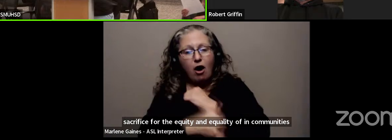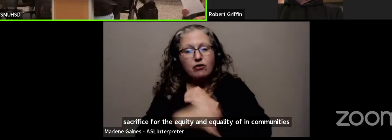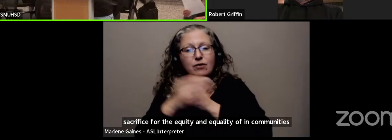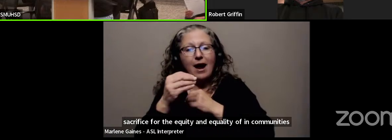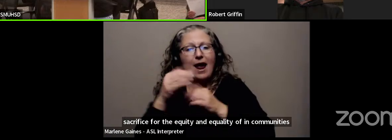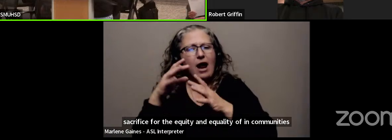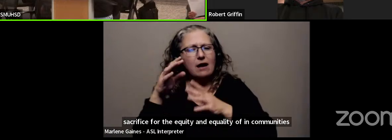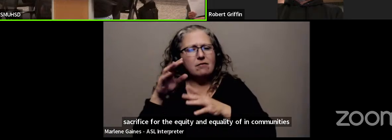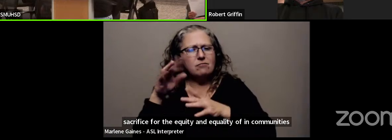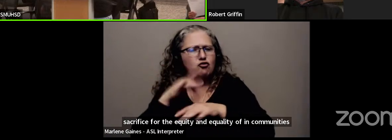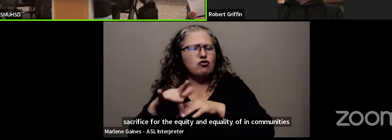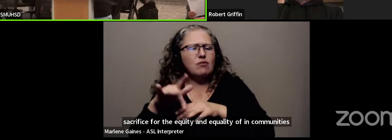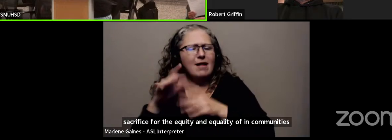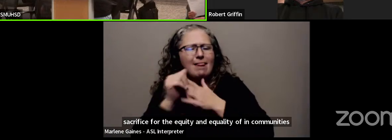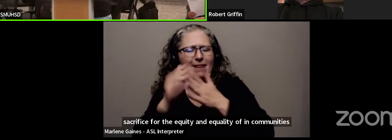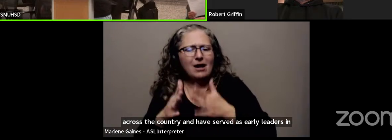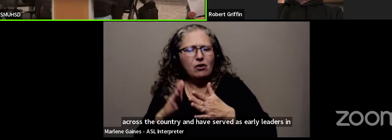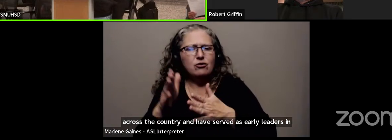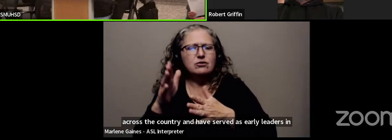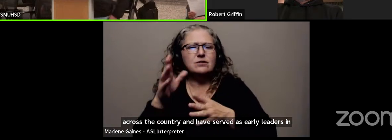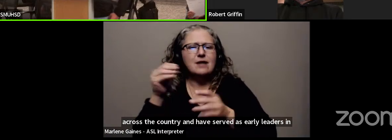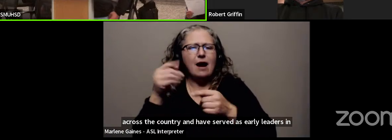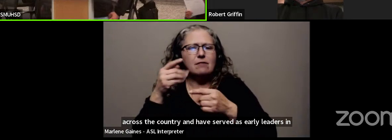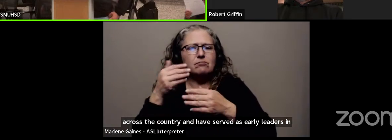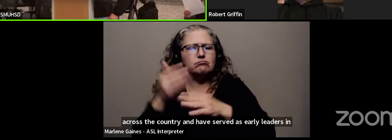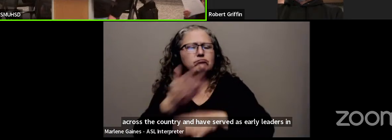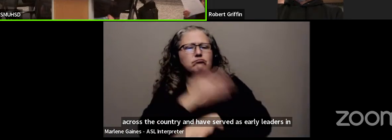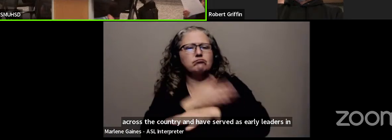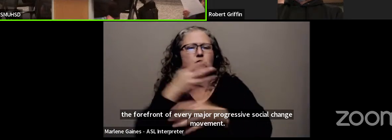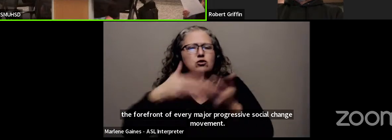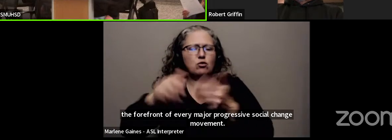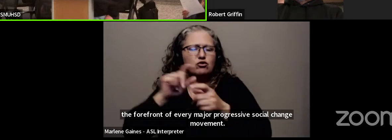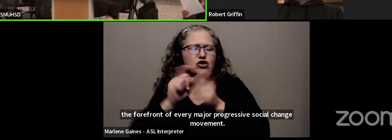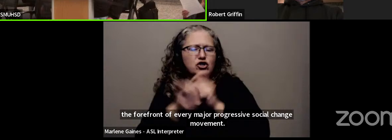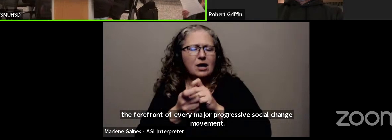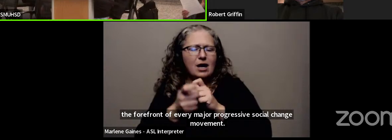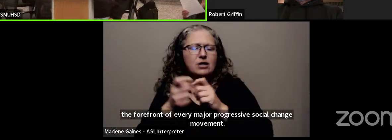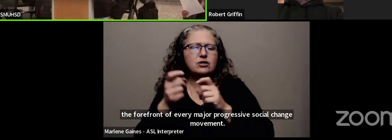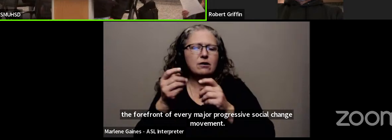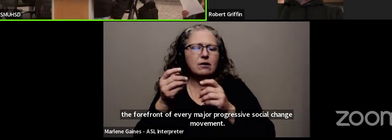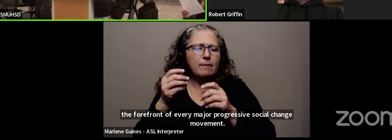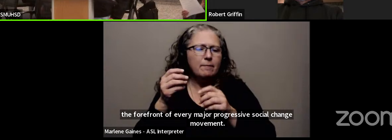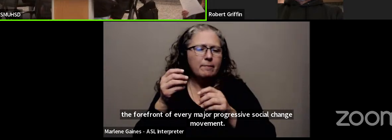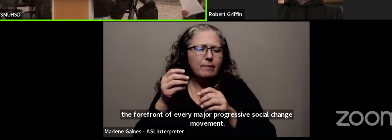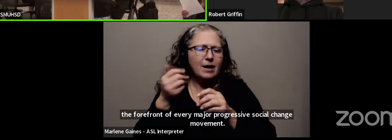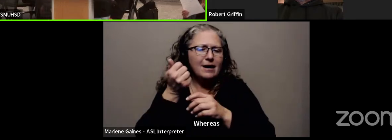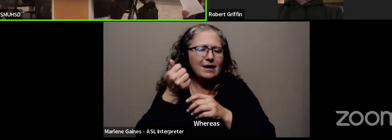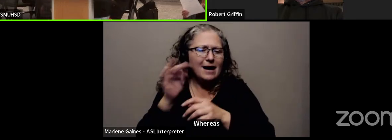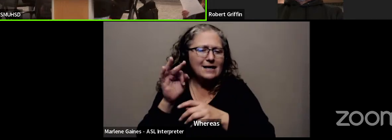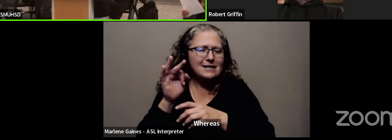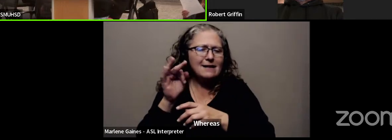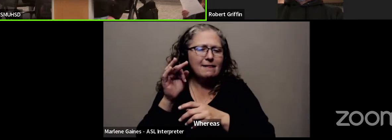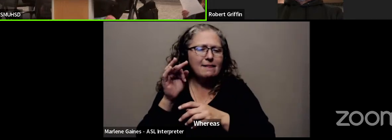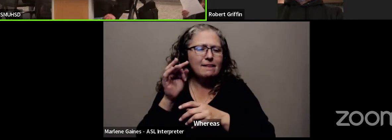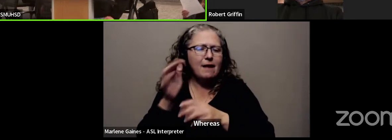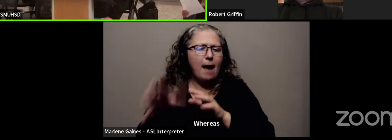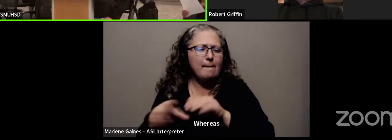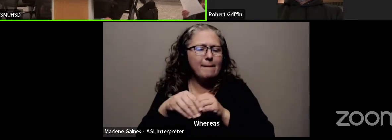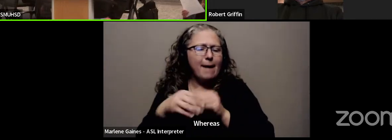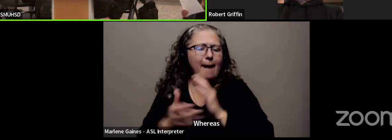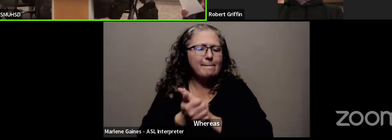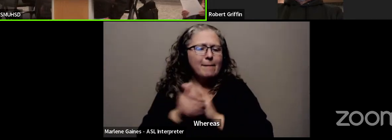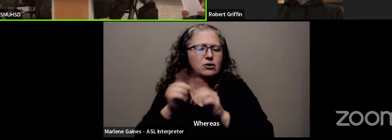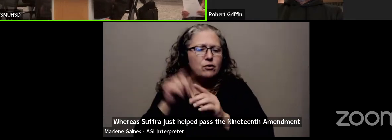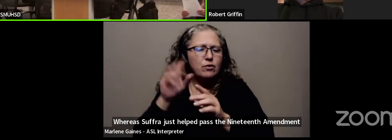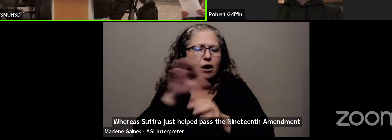forefront of every major progressive social change movement. Whereas suffragists helped pass the 19th Amendment to the Constitution so that no